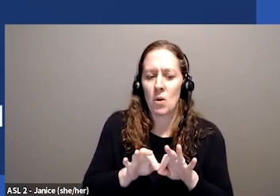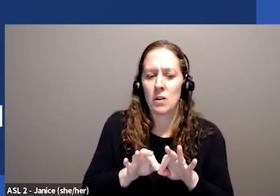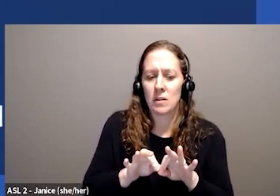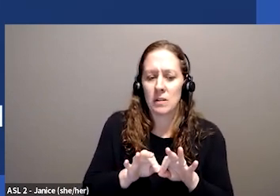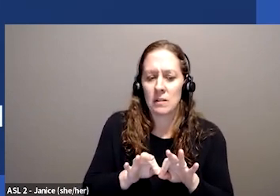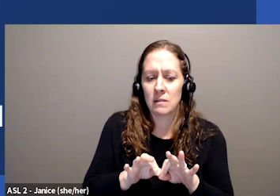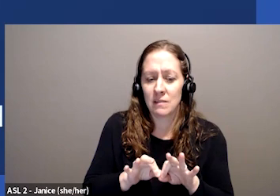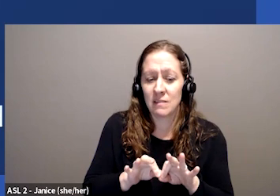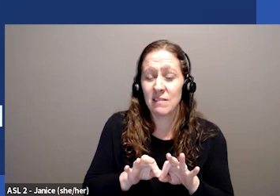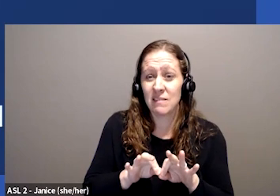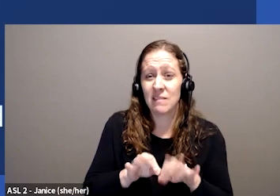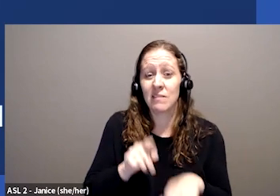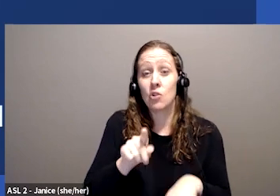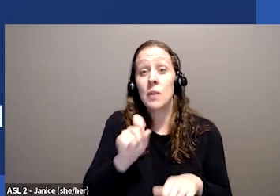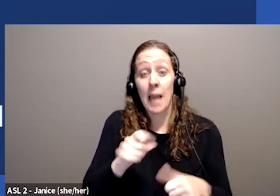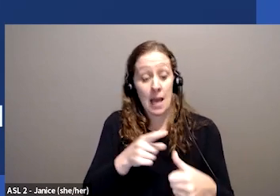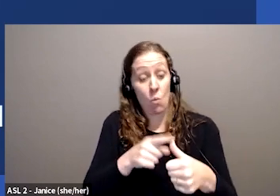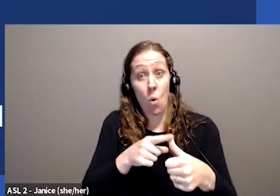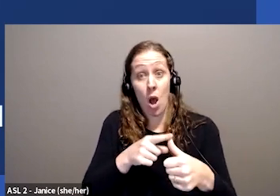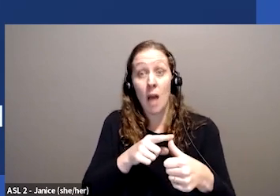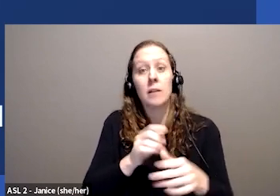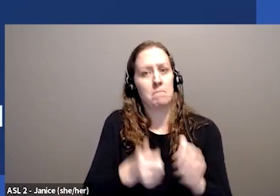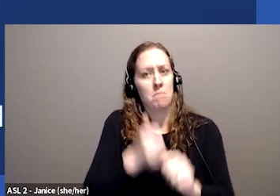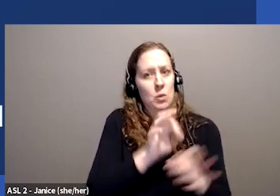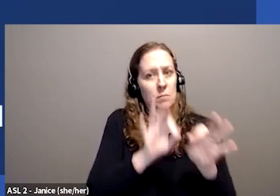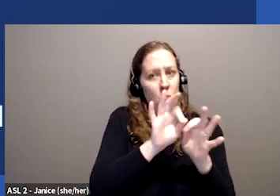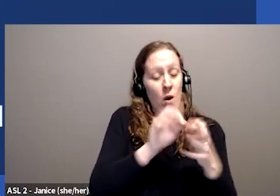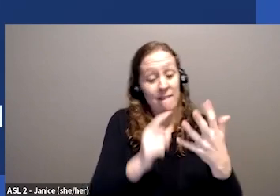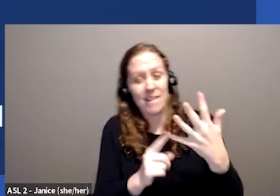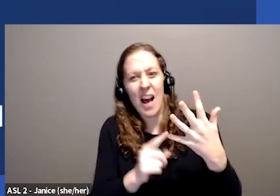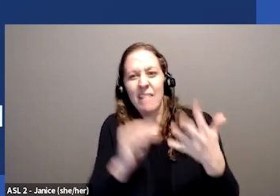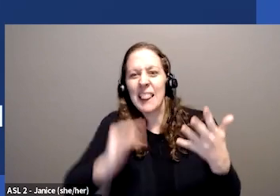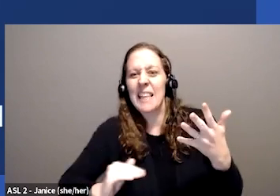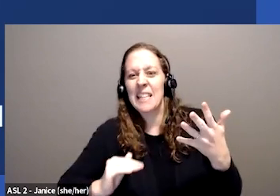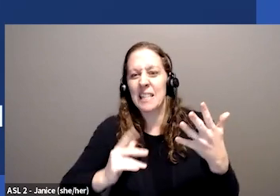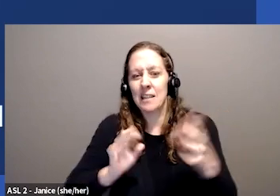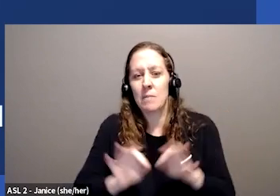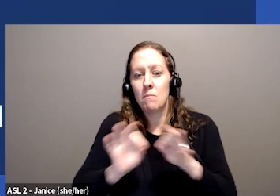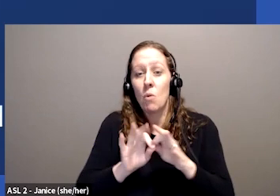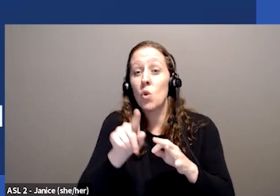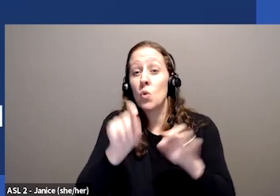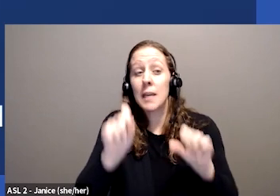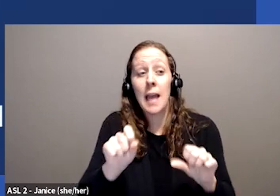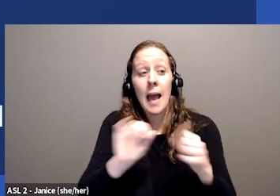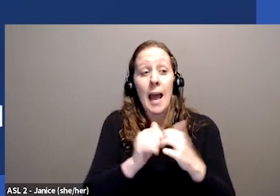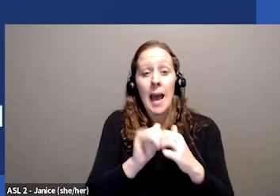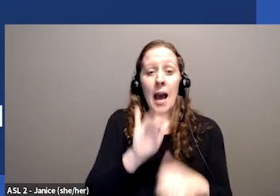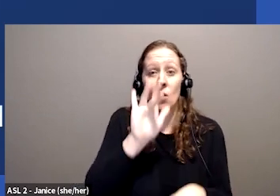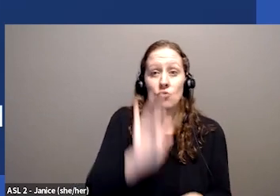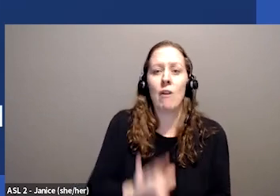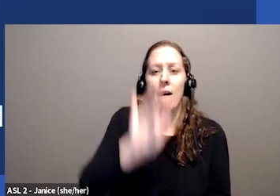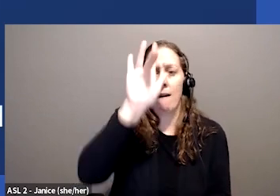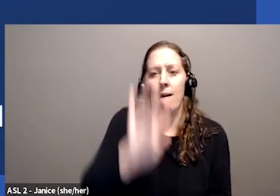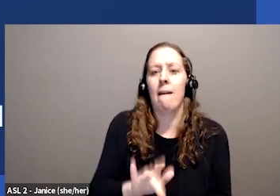order of importance, 1 being most important, 5 being least important, and you can adjust your ranking by selecting the strategy and moving it or dragging it up and